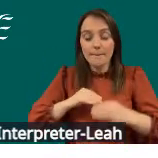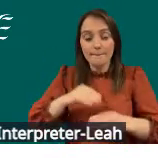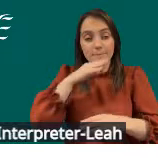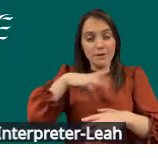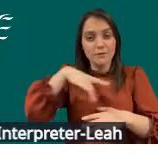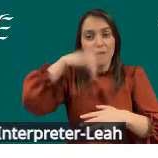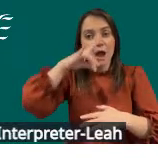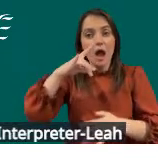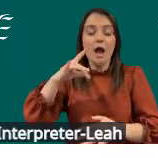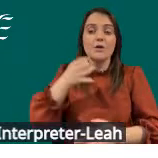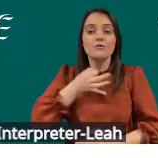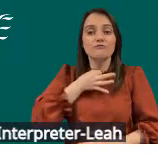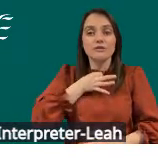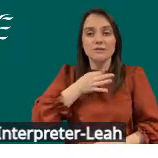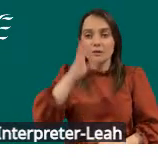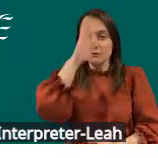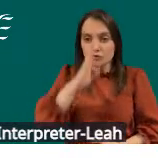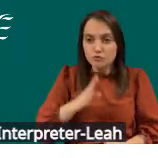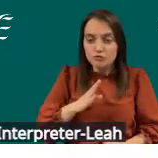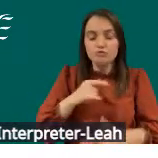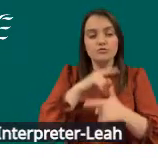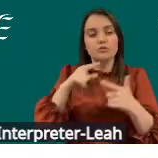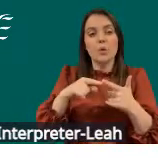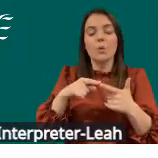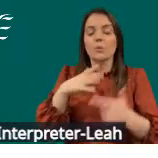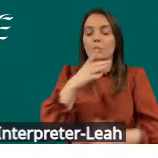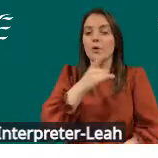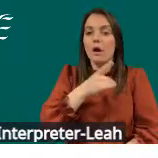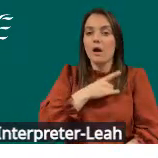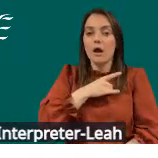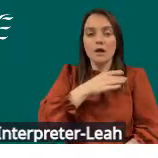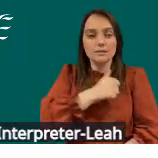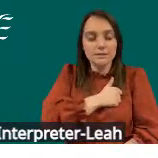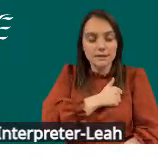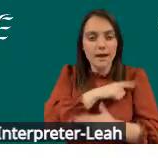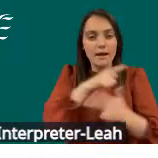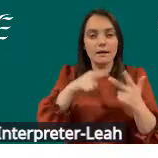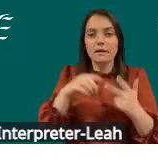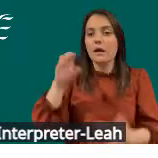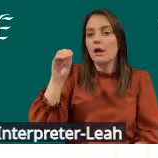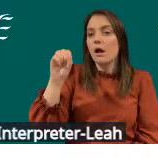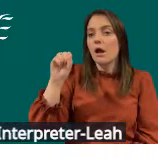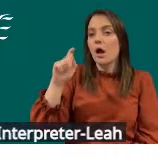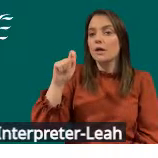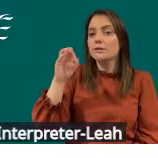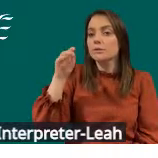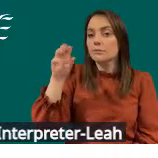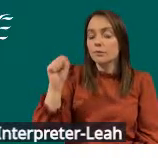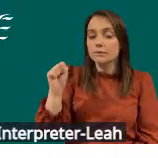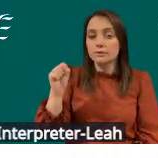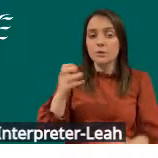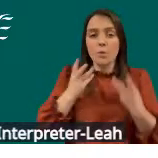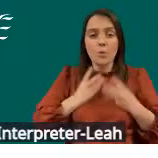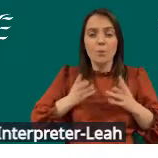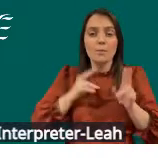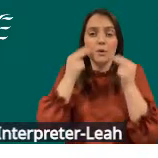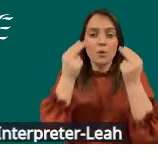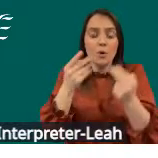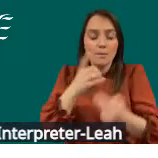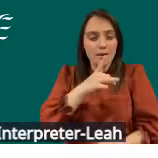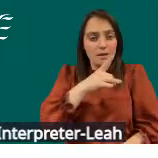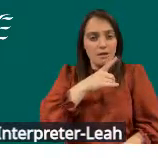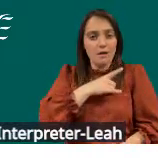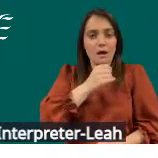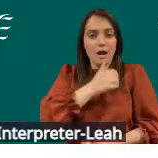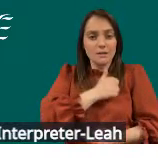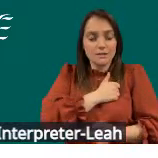like heart attack and stroke and osteoporosis. And we see that women don't really get heart attacks as young as men, and they live that a little bit longer. And